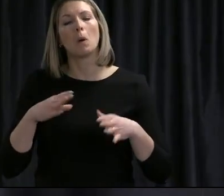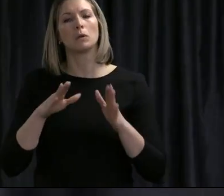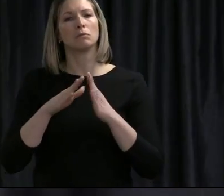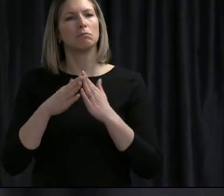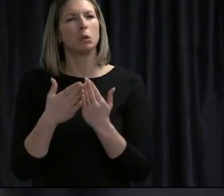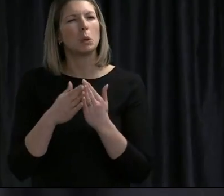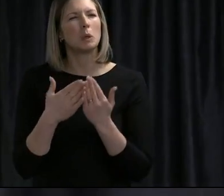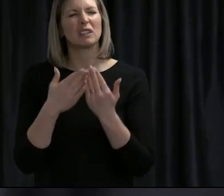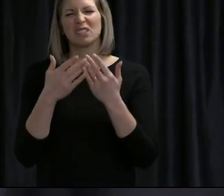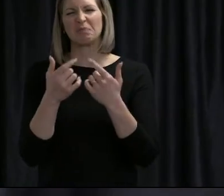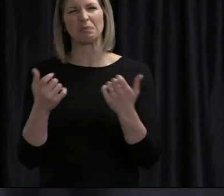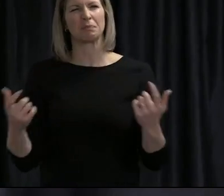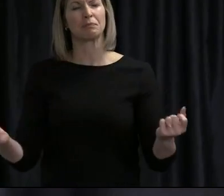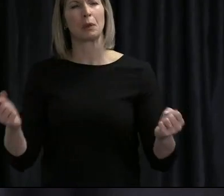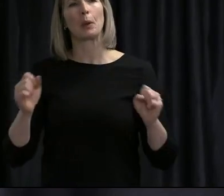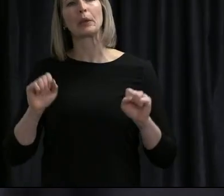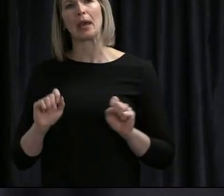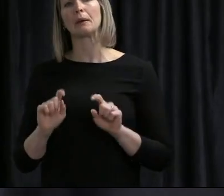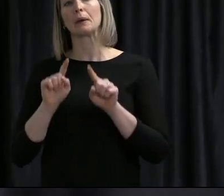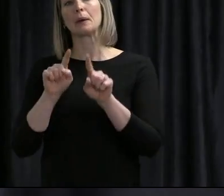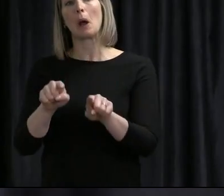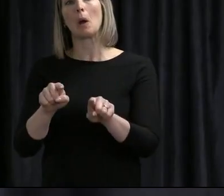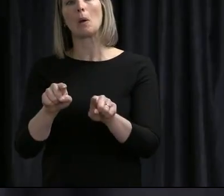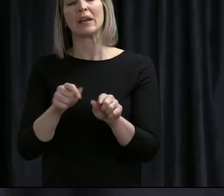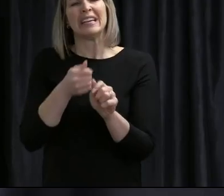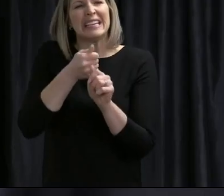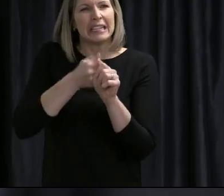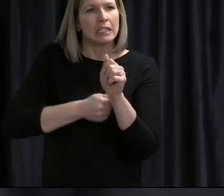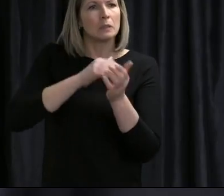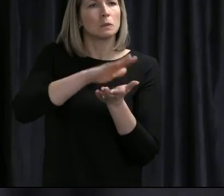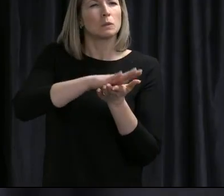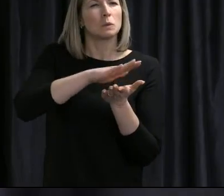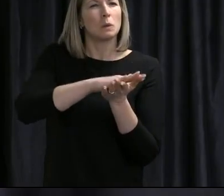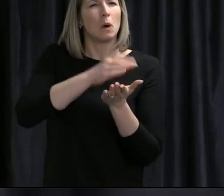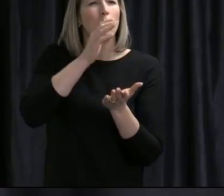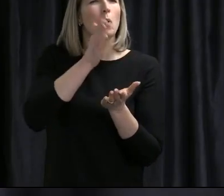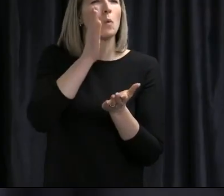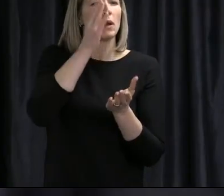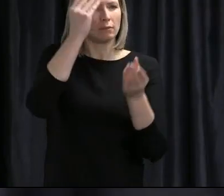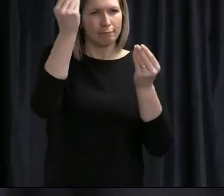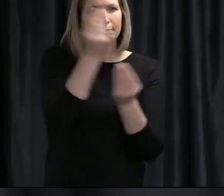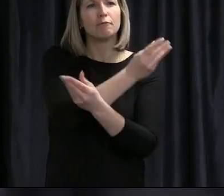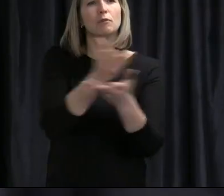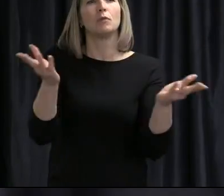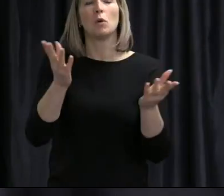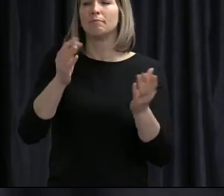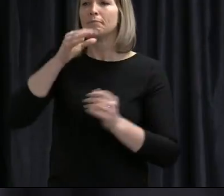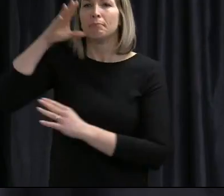contact directly with the parents with further information on the logistics for students to do this.